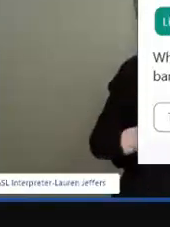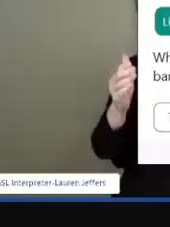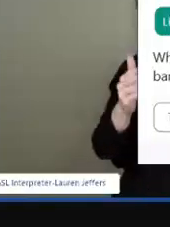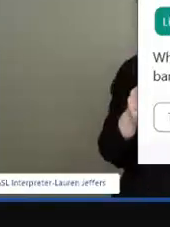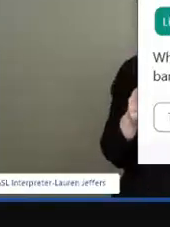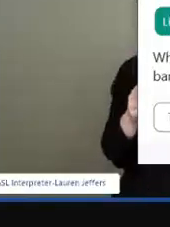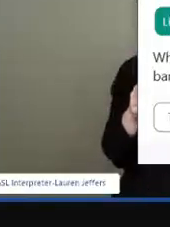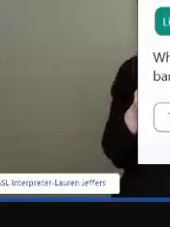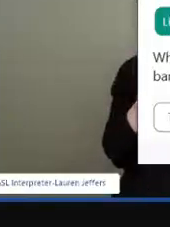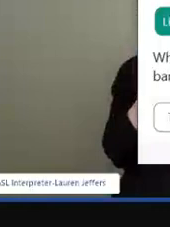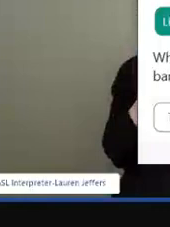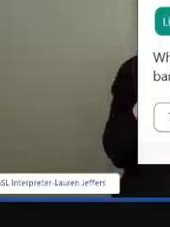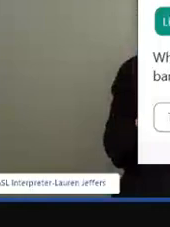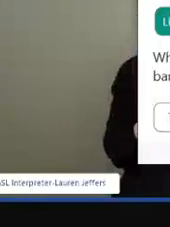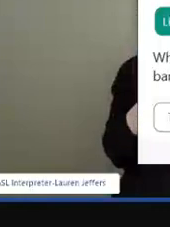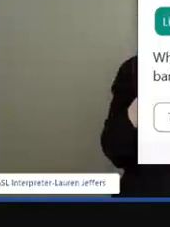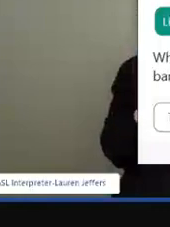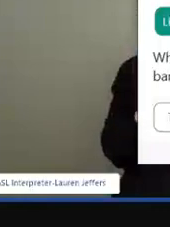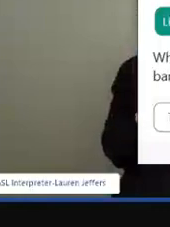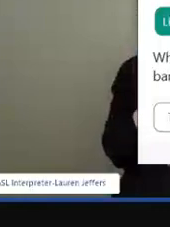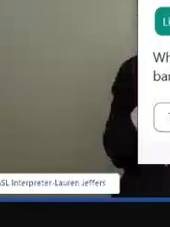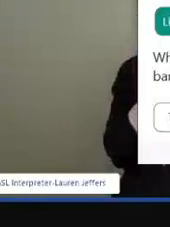So we need to at least get the